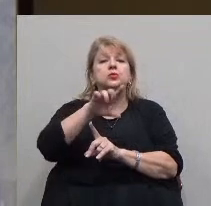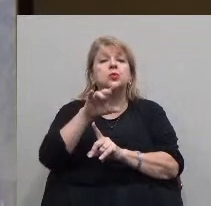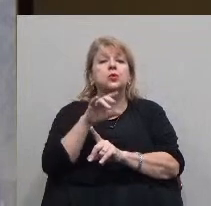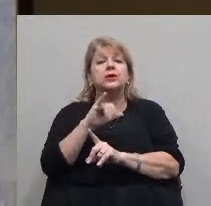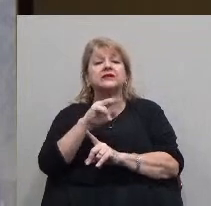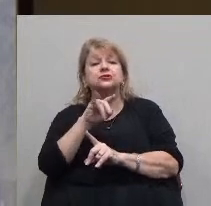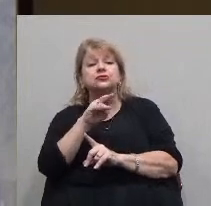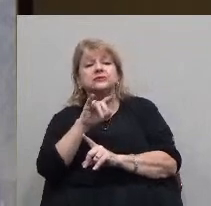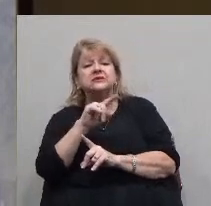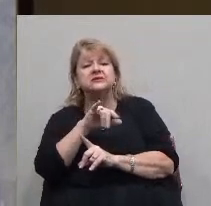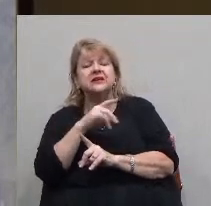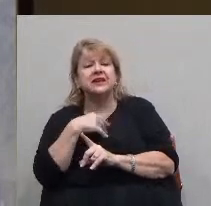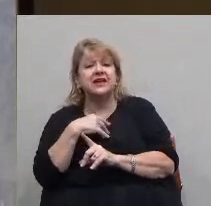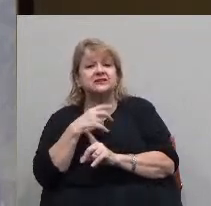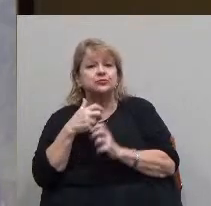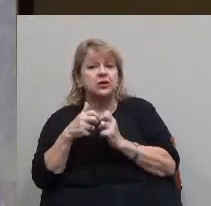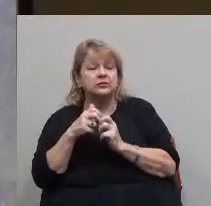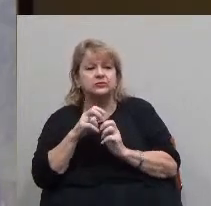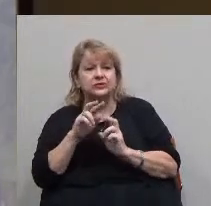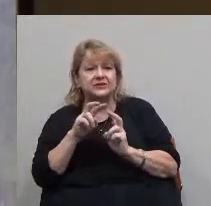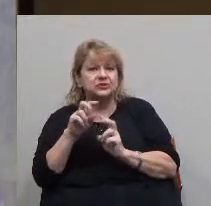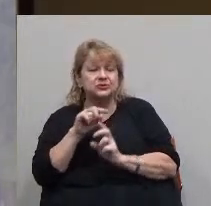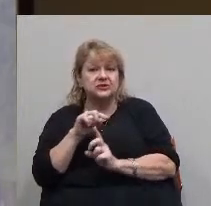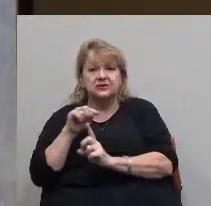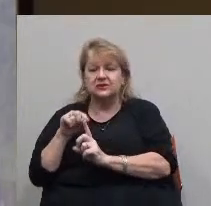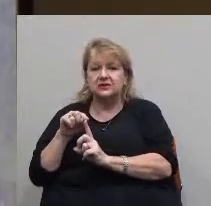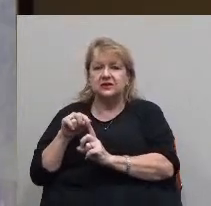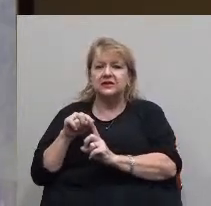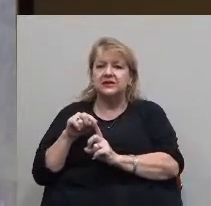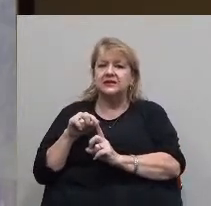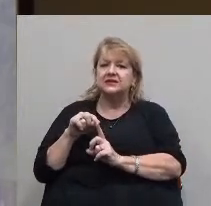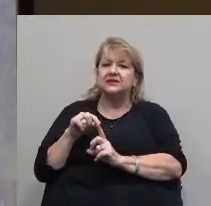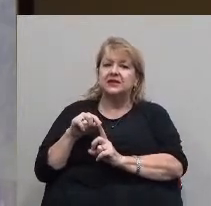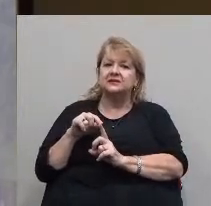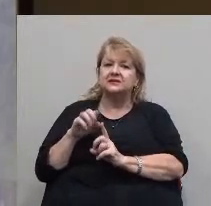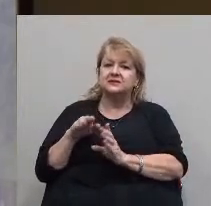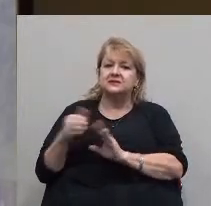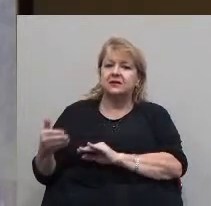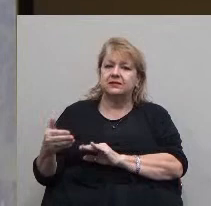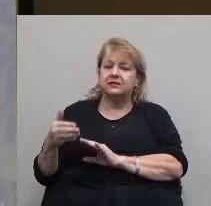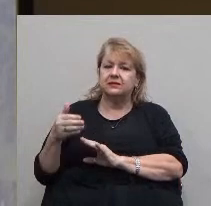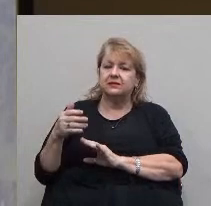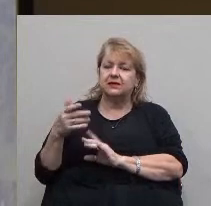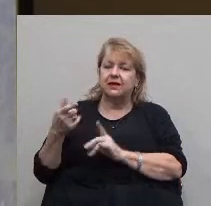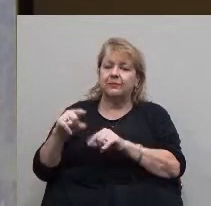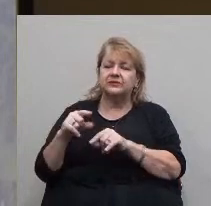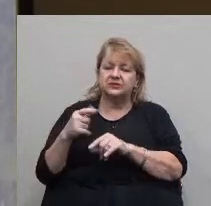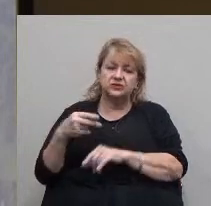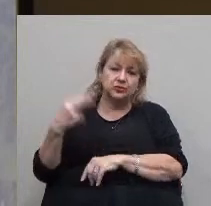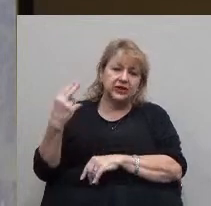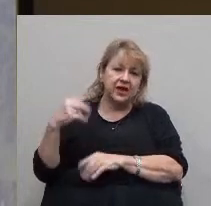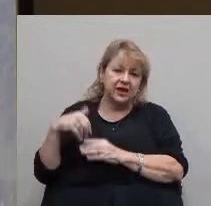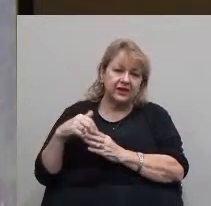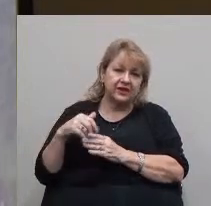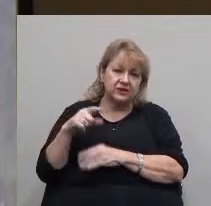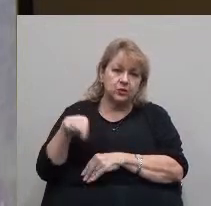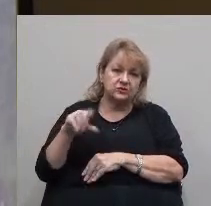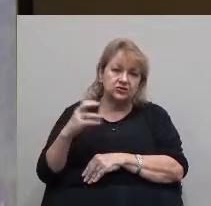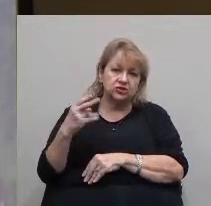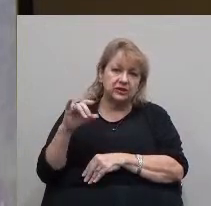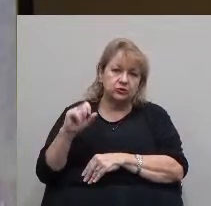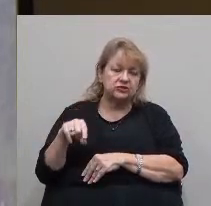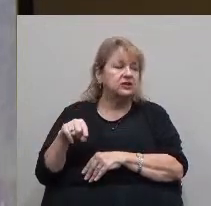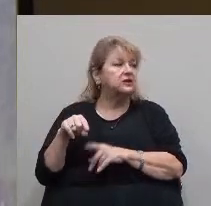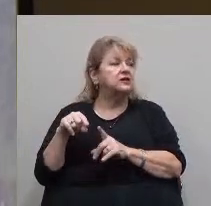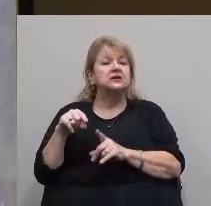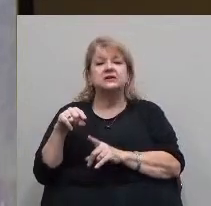to reach that 2/3 threshold is pretty high in the chambers. And then, of course, the last date that's important is the 2023 act